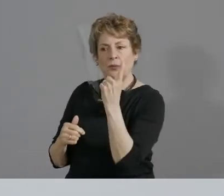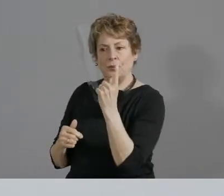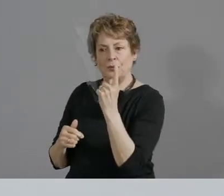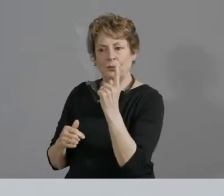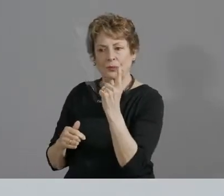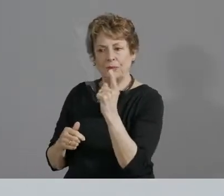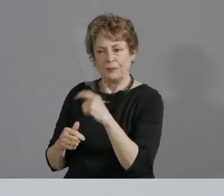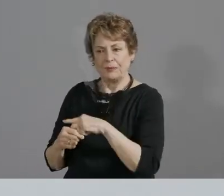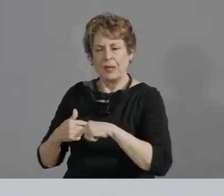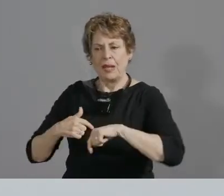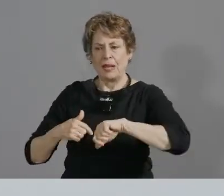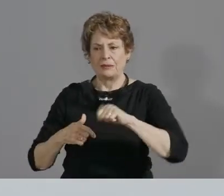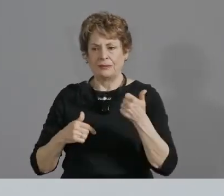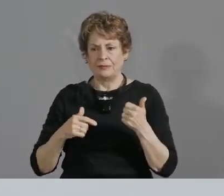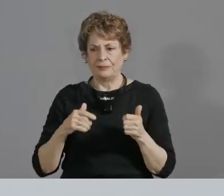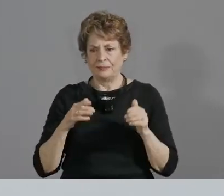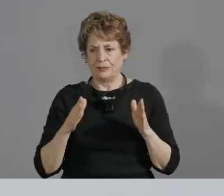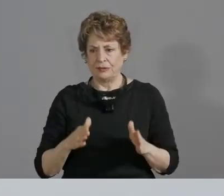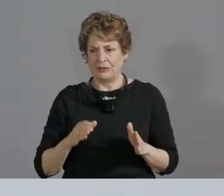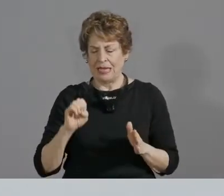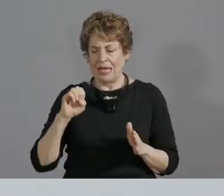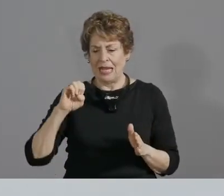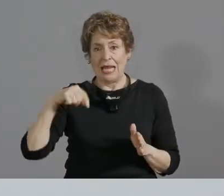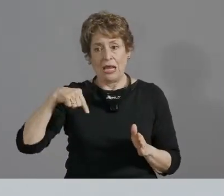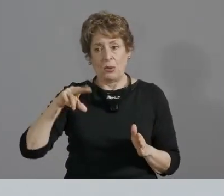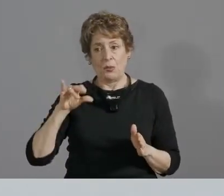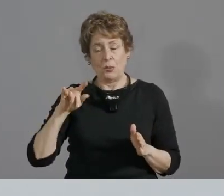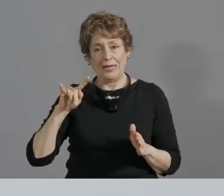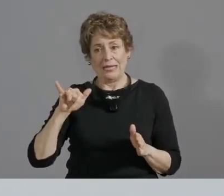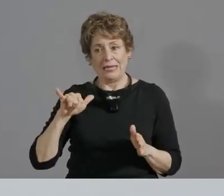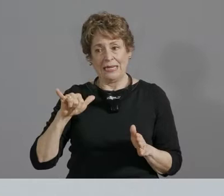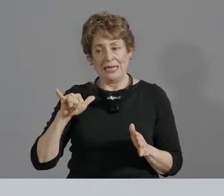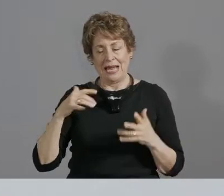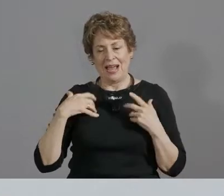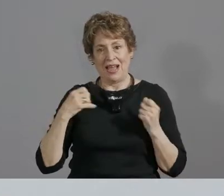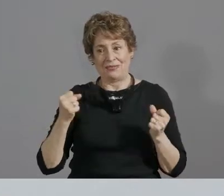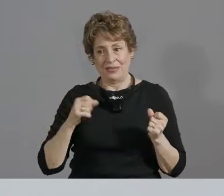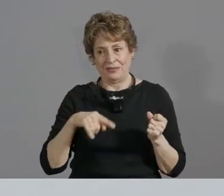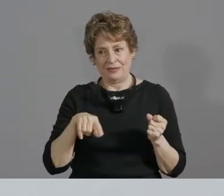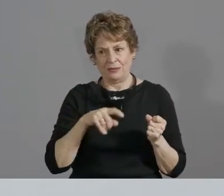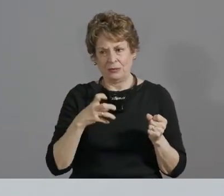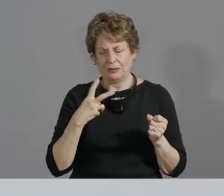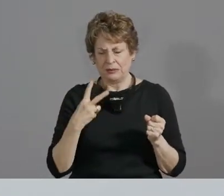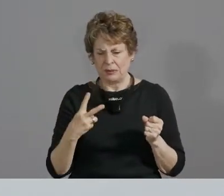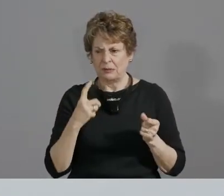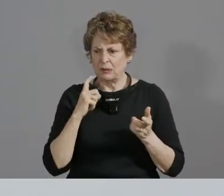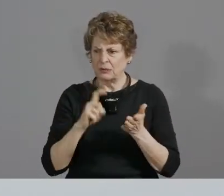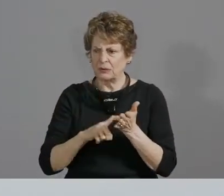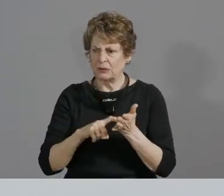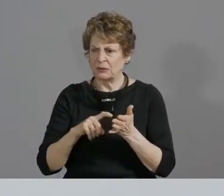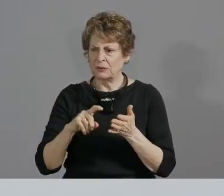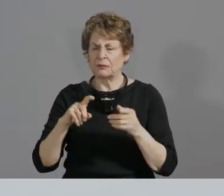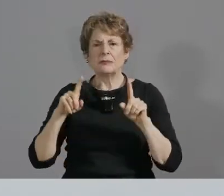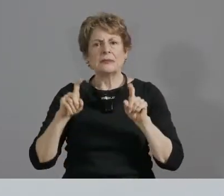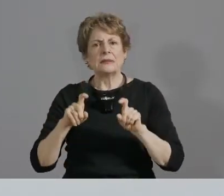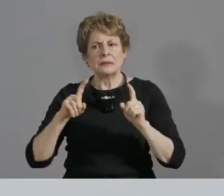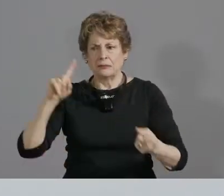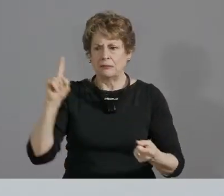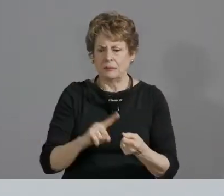that he's seen a decline in COVID-19 testing these last couple of weeks, and